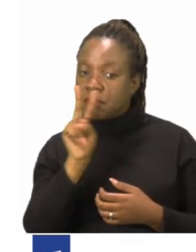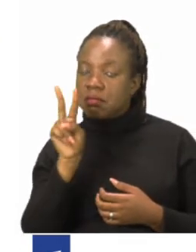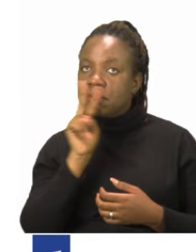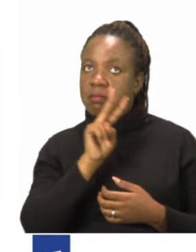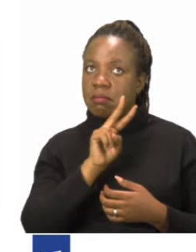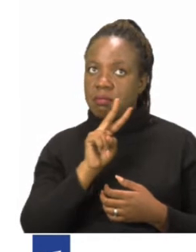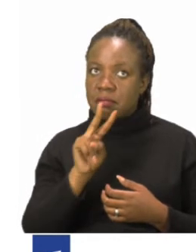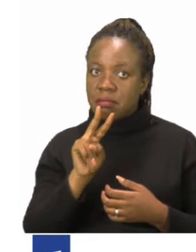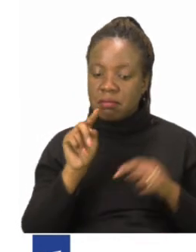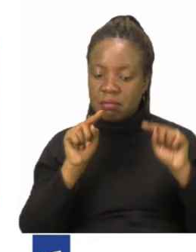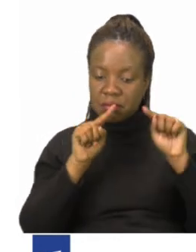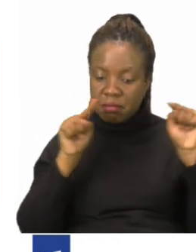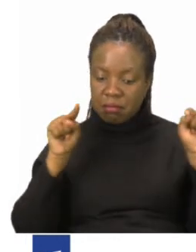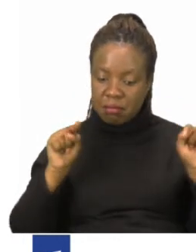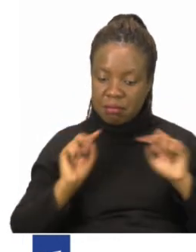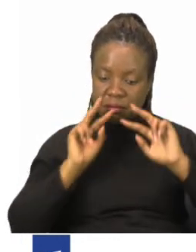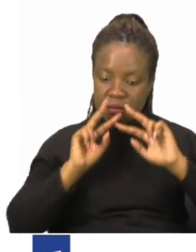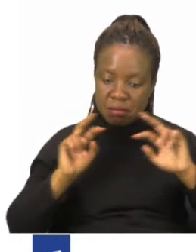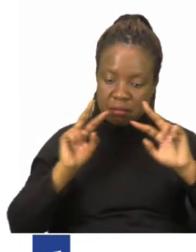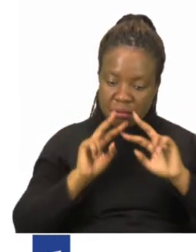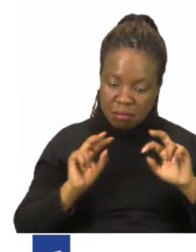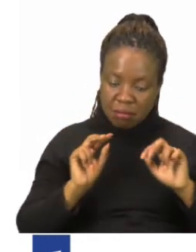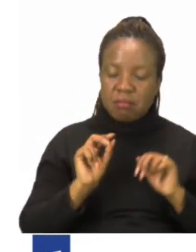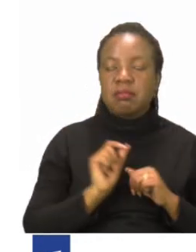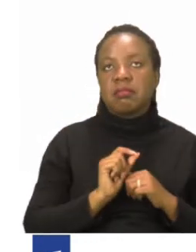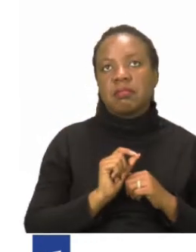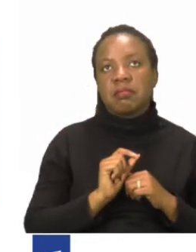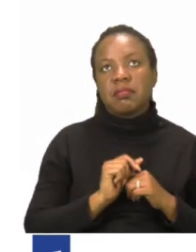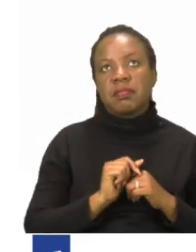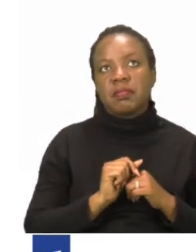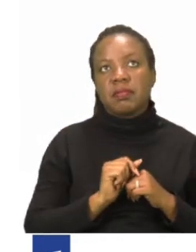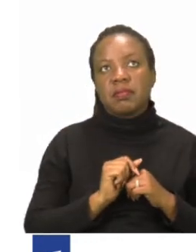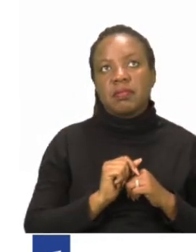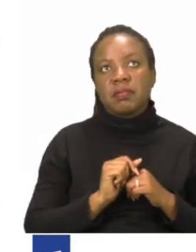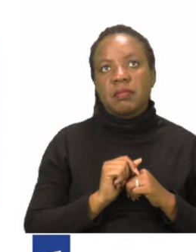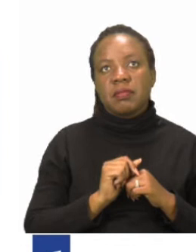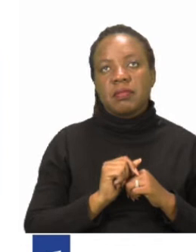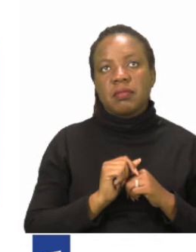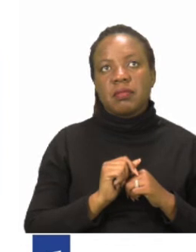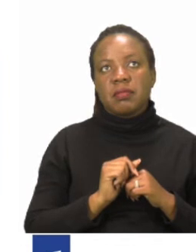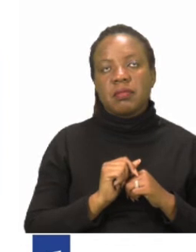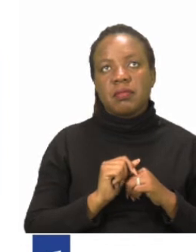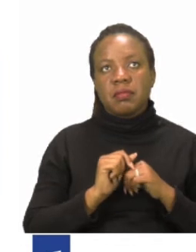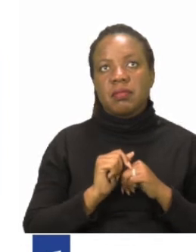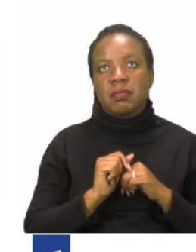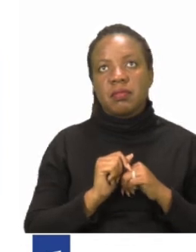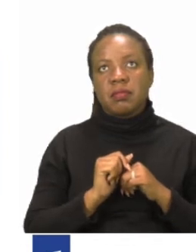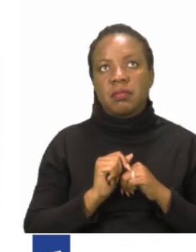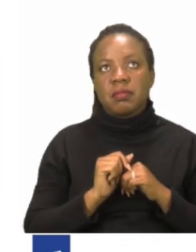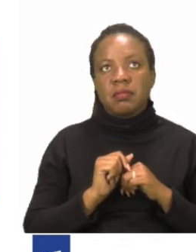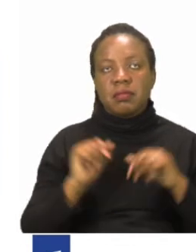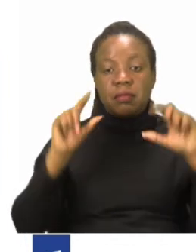it in the word search below. Now you will see in the little square or rectangular block, there